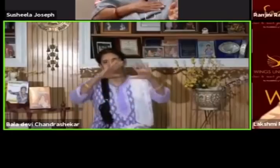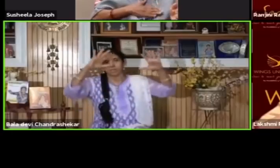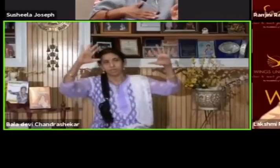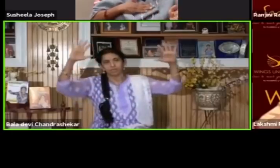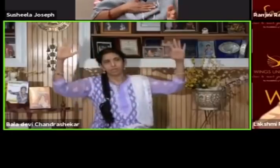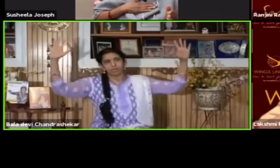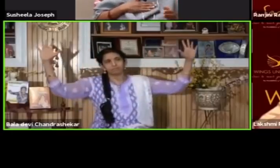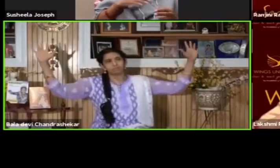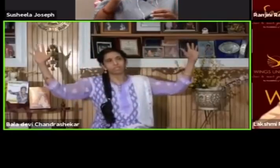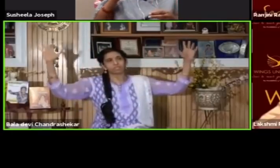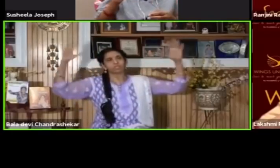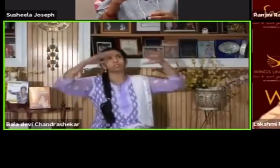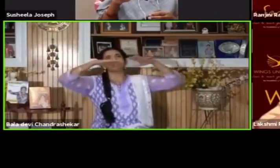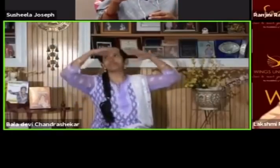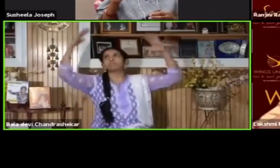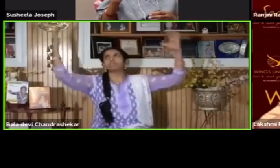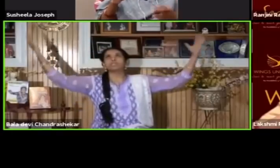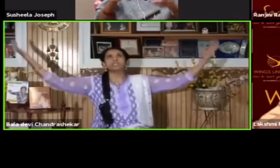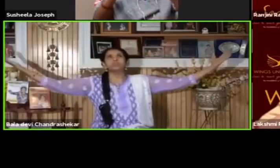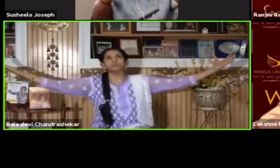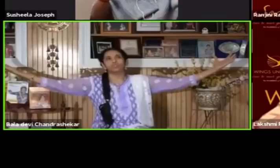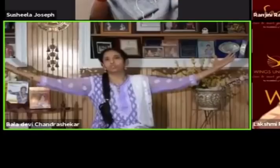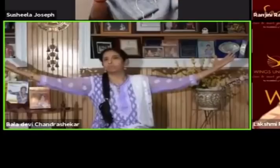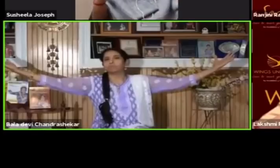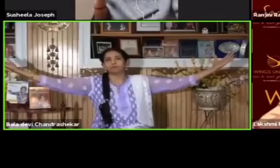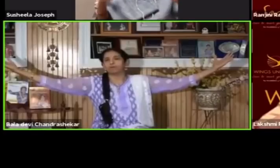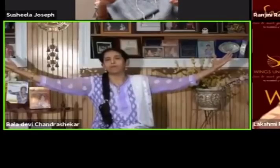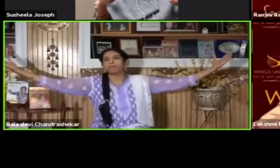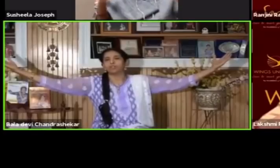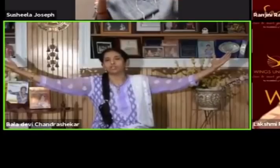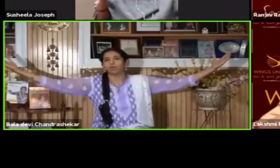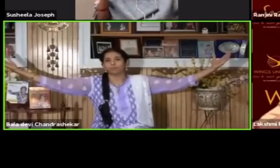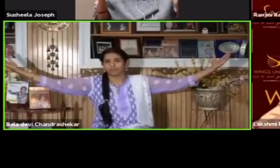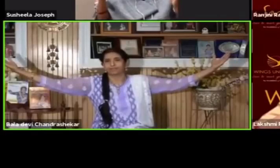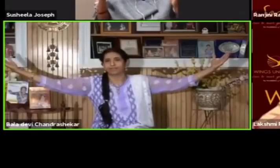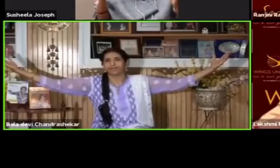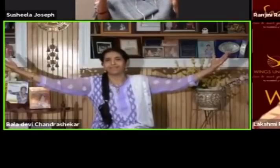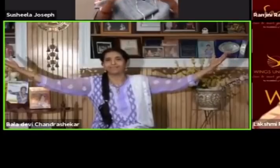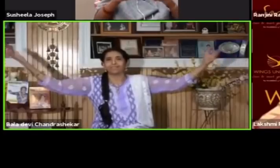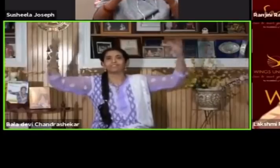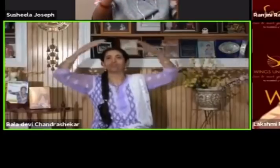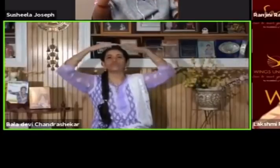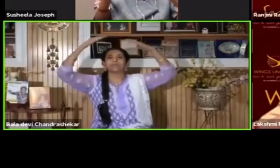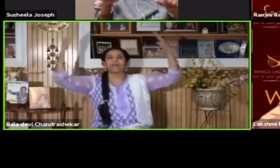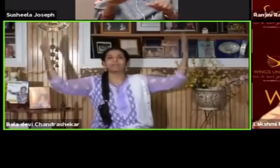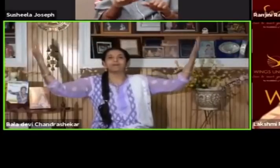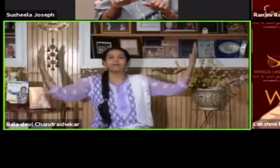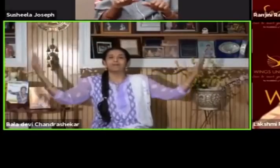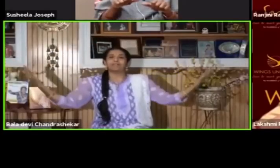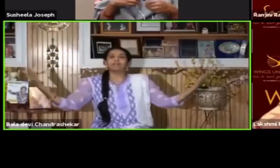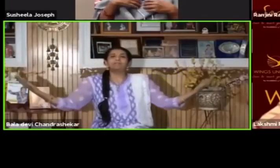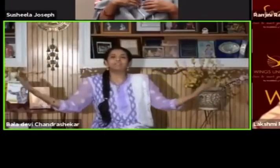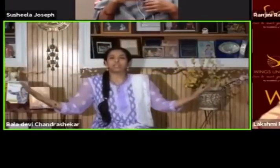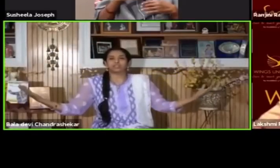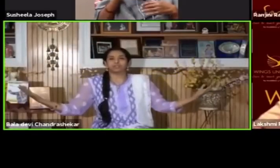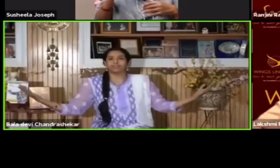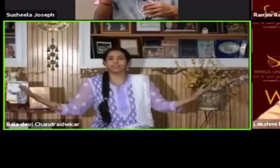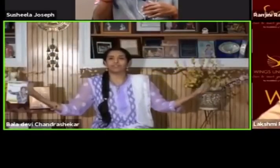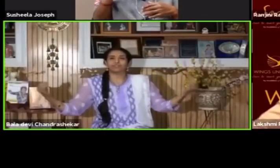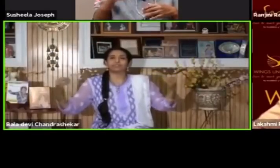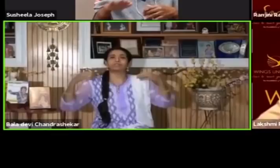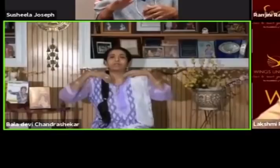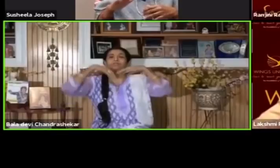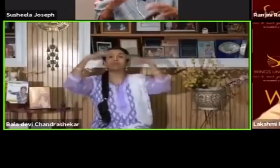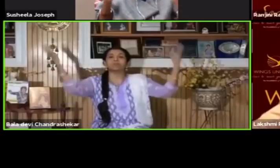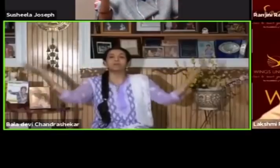very, it's a very huge area to operate. And we just don't have the limitation. You